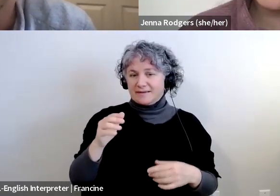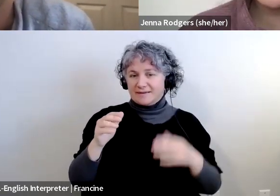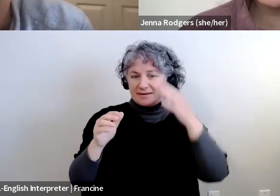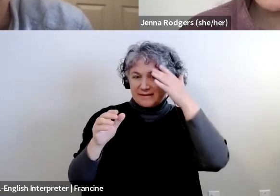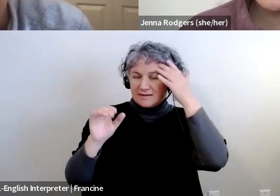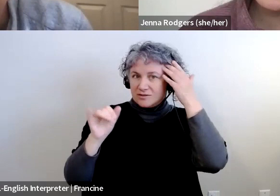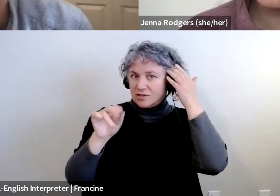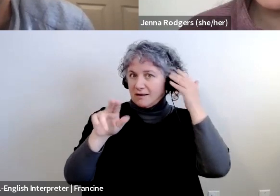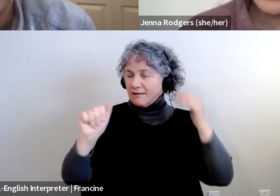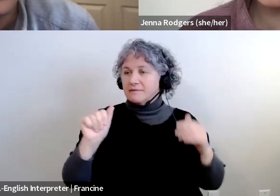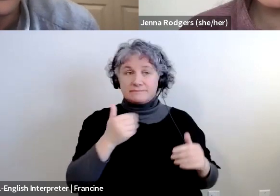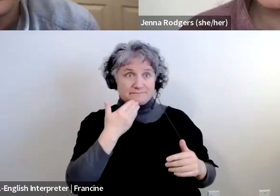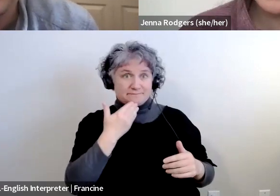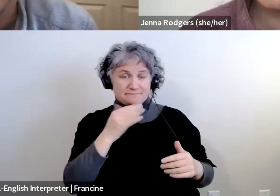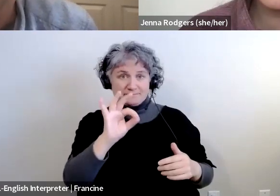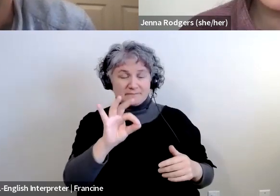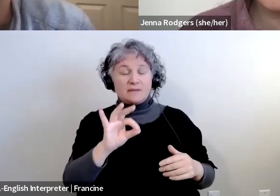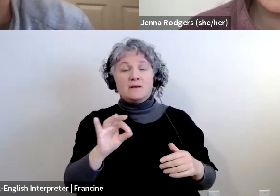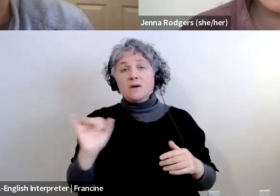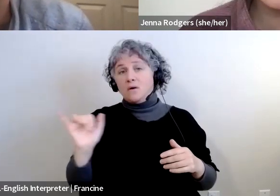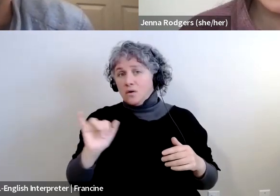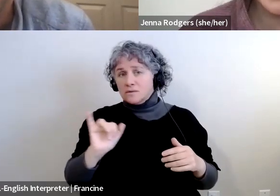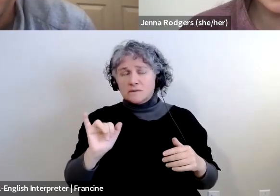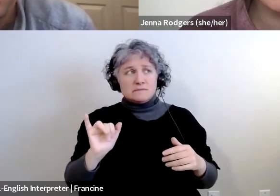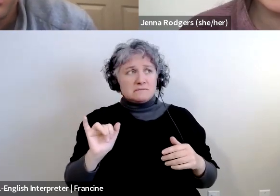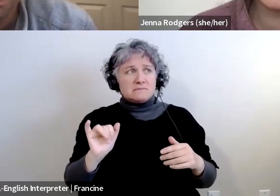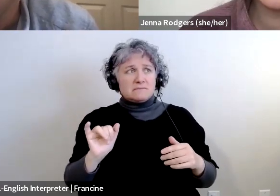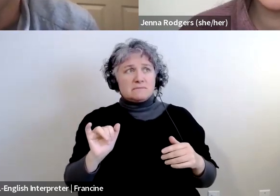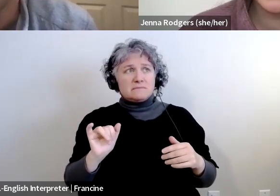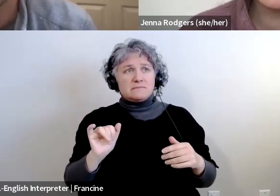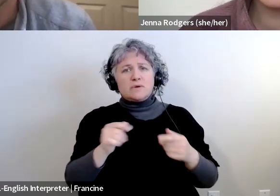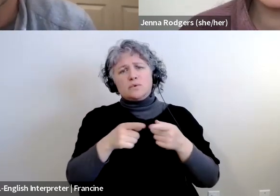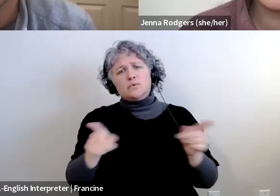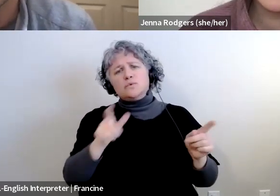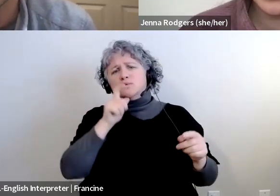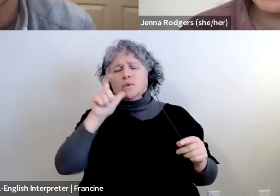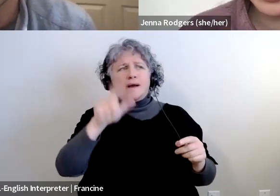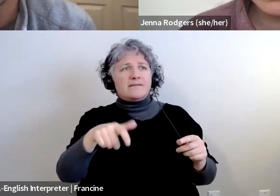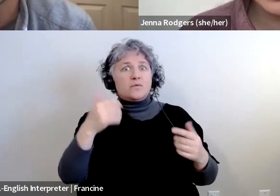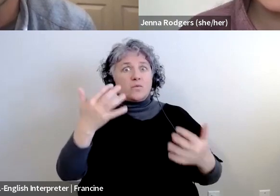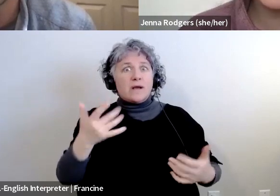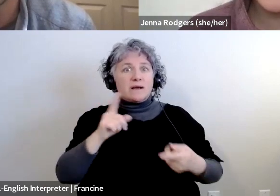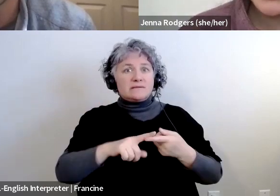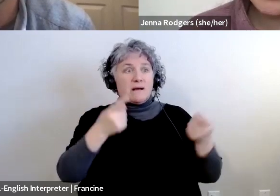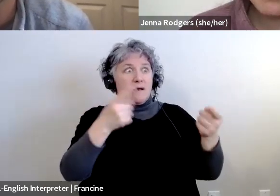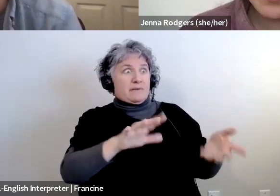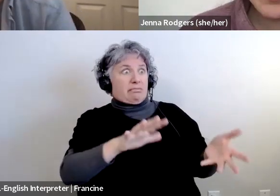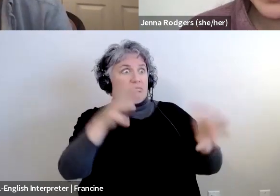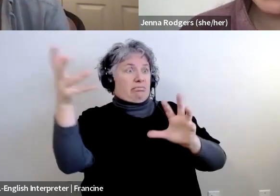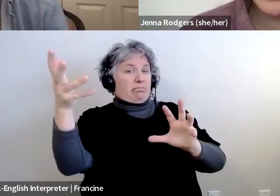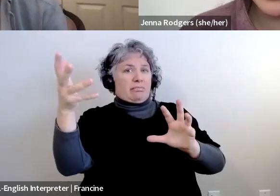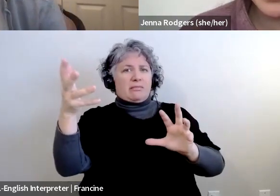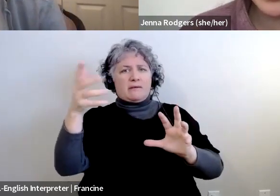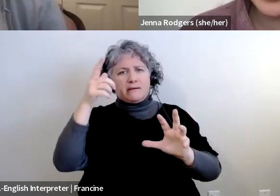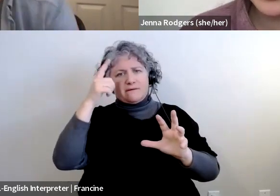What we can also say is that you don't have to wait for something to happen to engage delegation. Checking in with